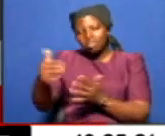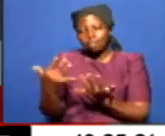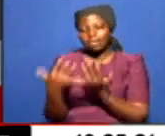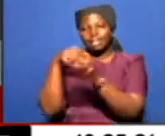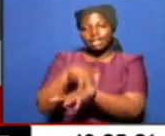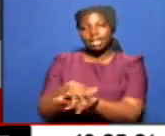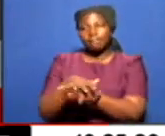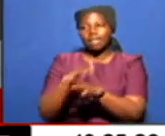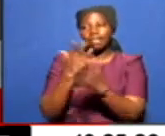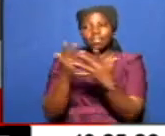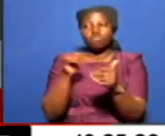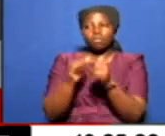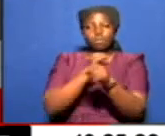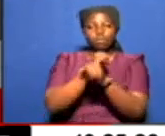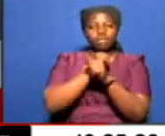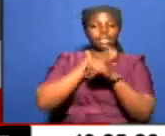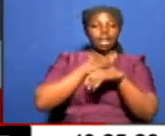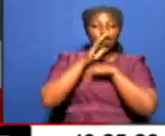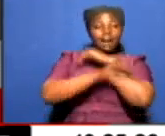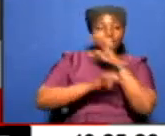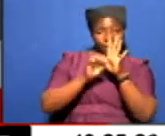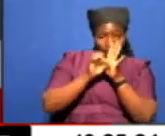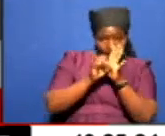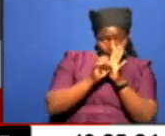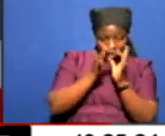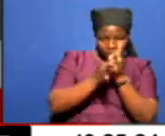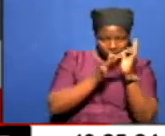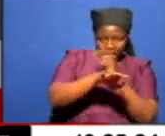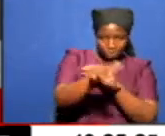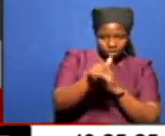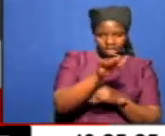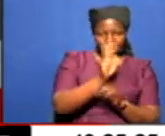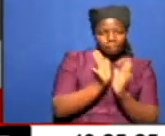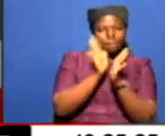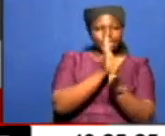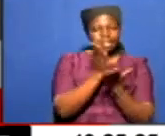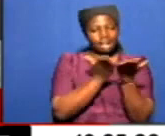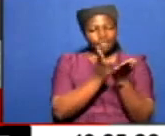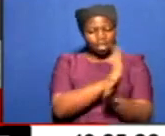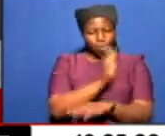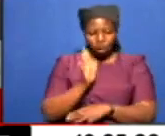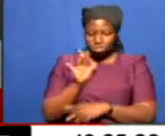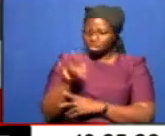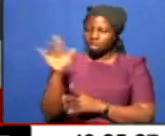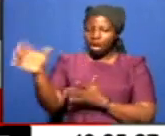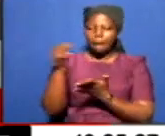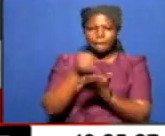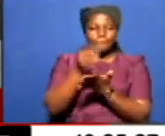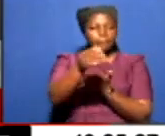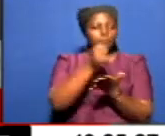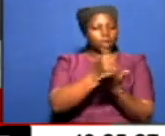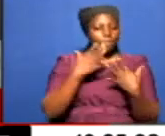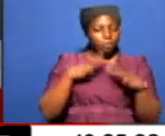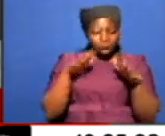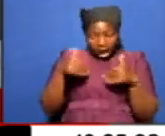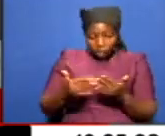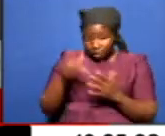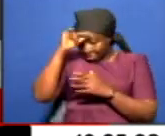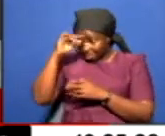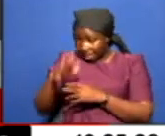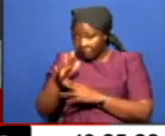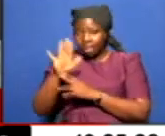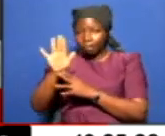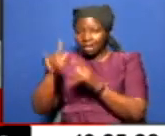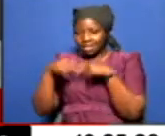our patriotism. So that, for example, if it is a county public service board, mm-hmm. how are they hiring people? Does the governor and his team only pick people from